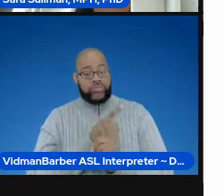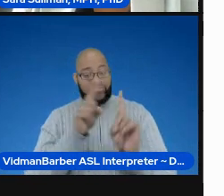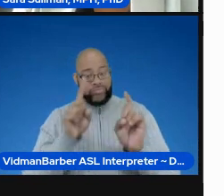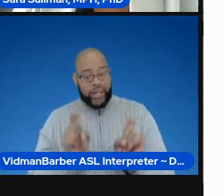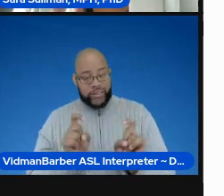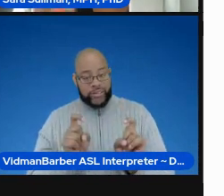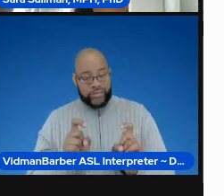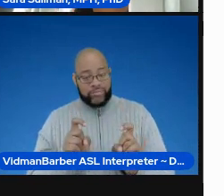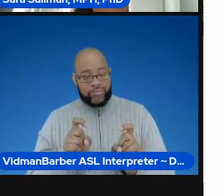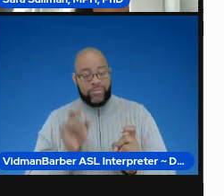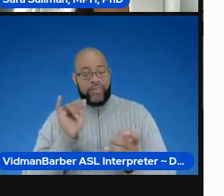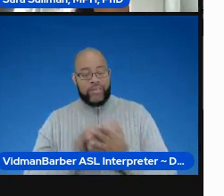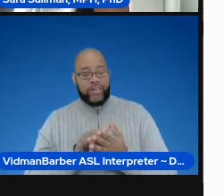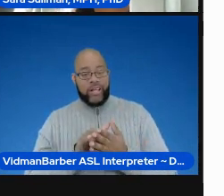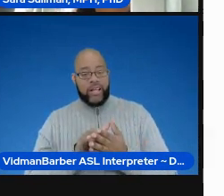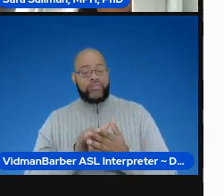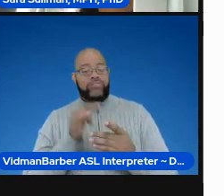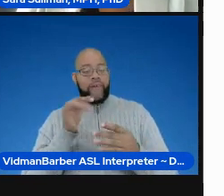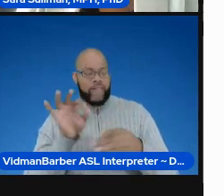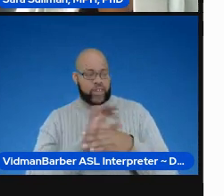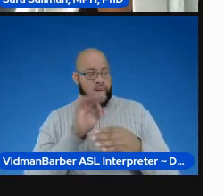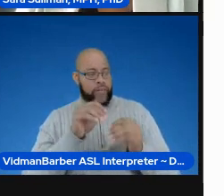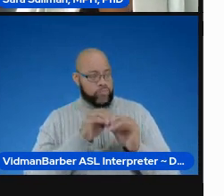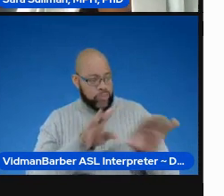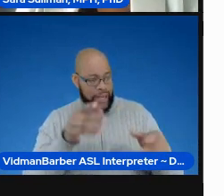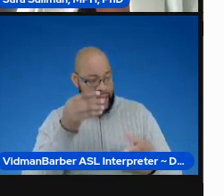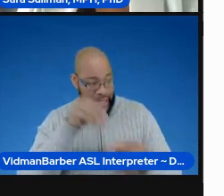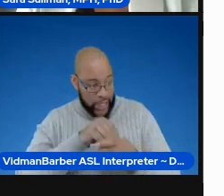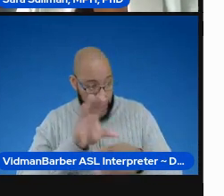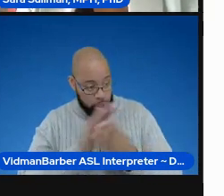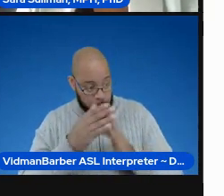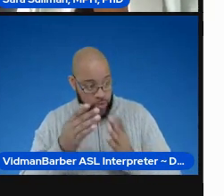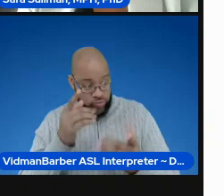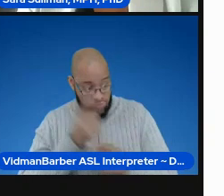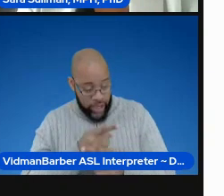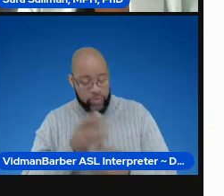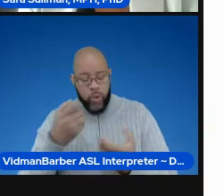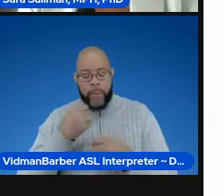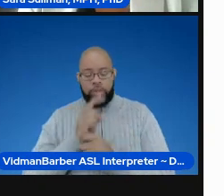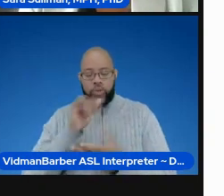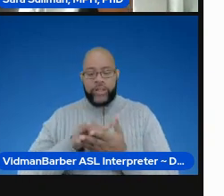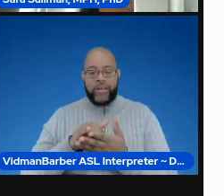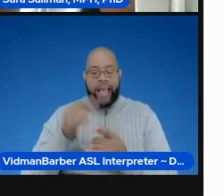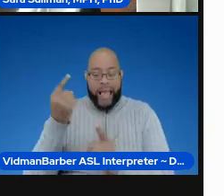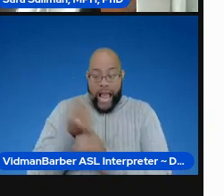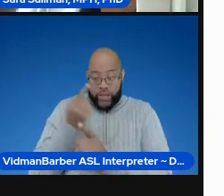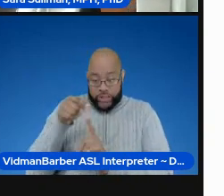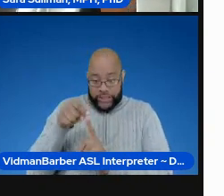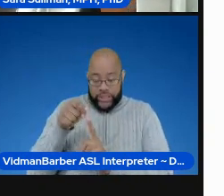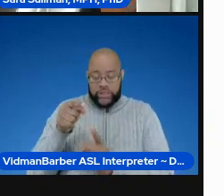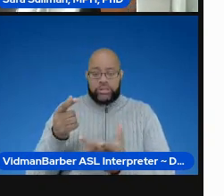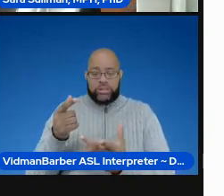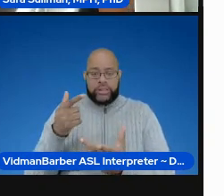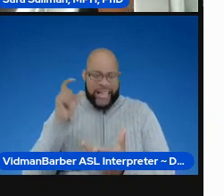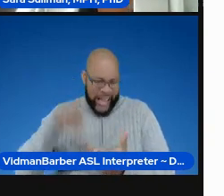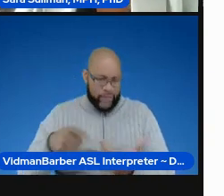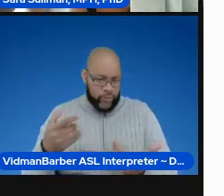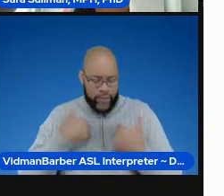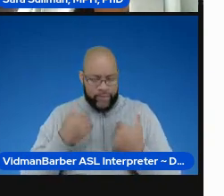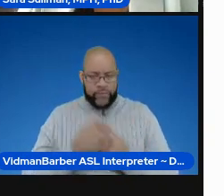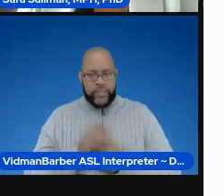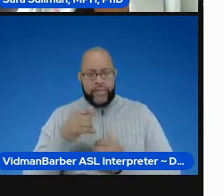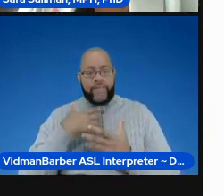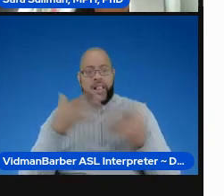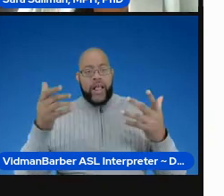as a function of the prevalence in the community. And we know that accuracy increases the more prevalent the disease is. So if you have a